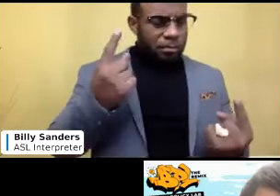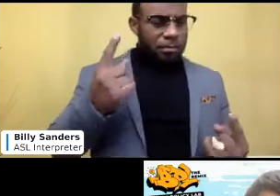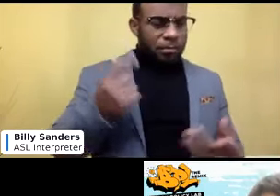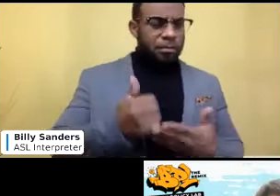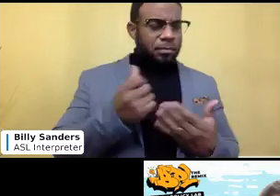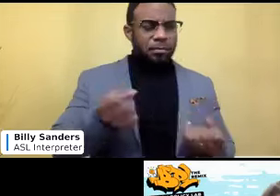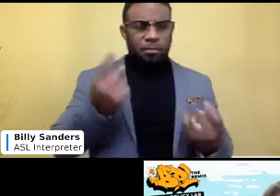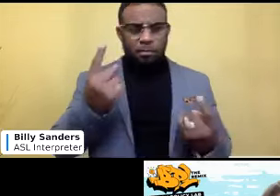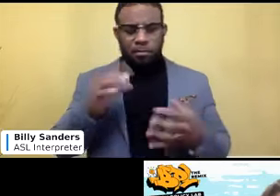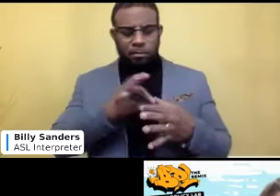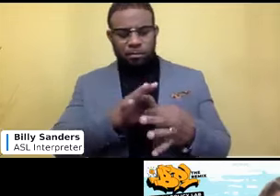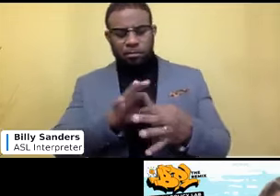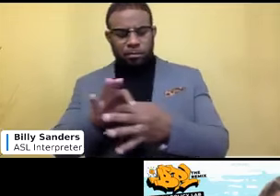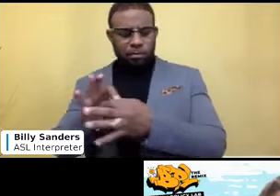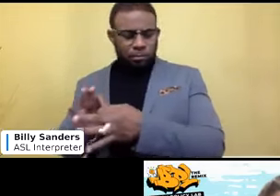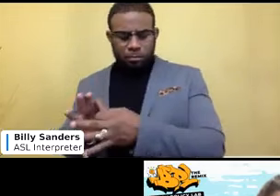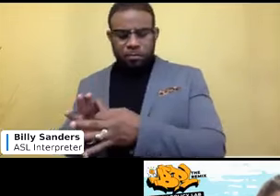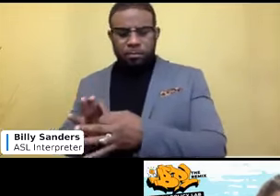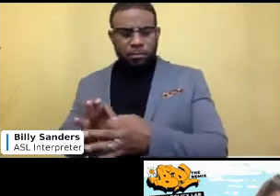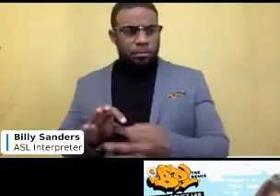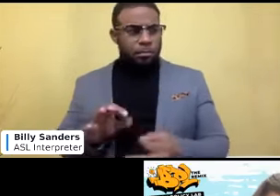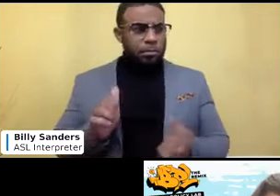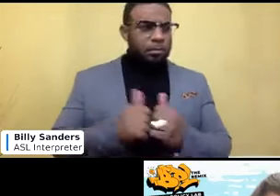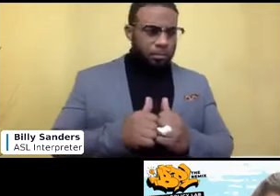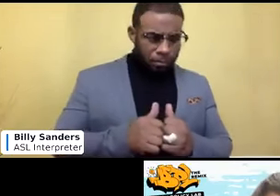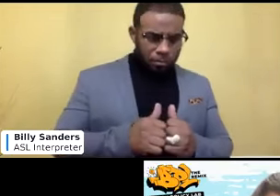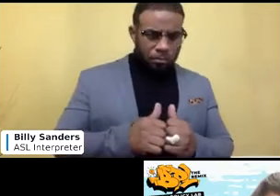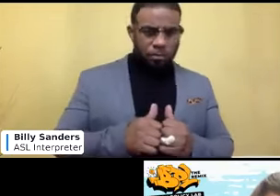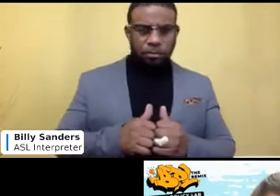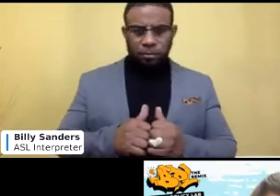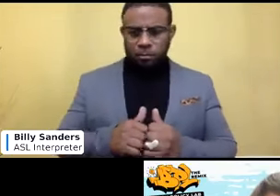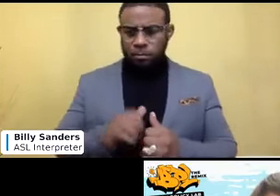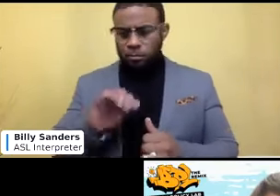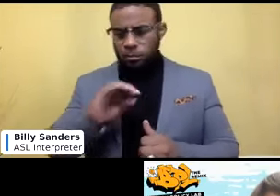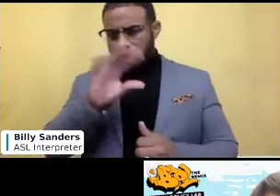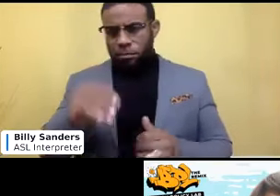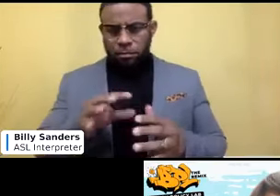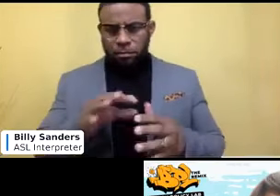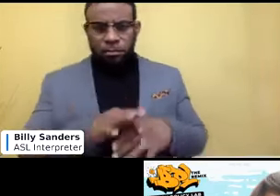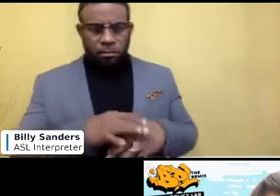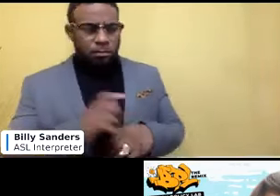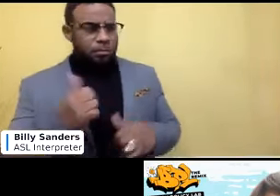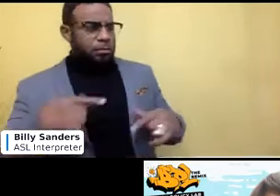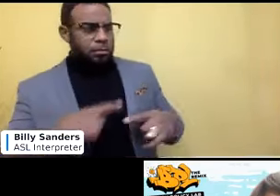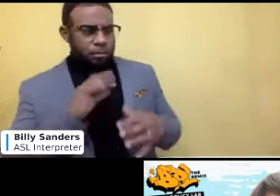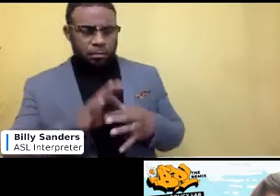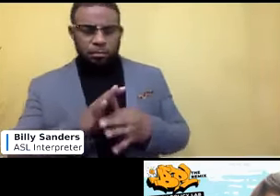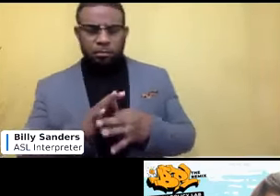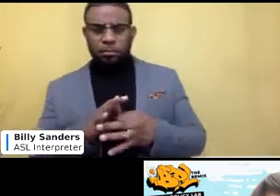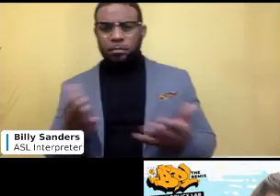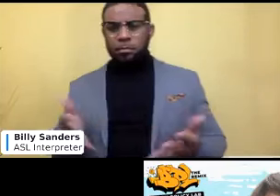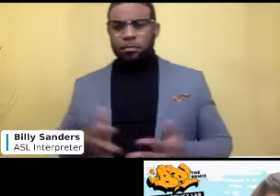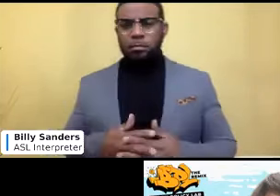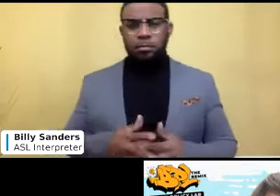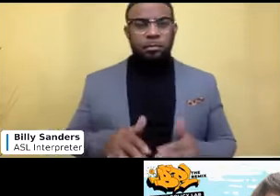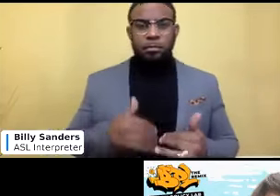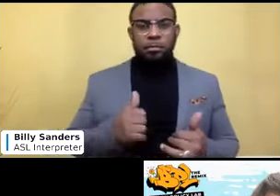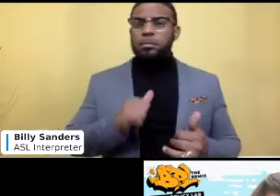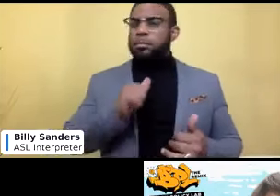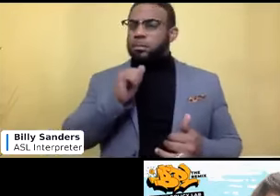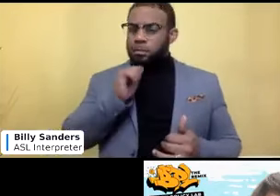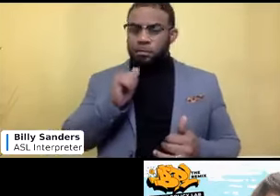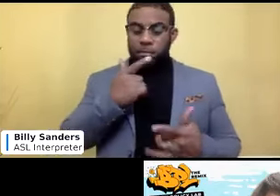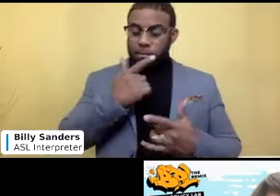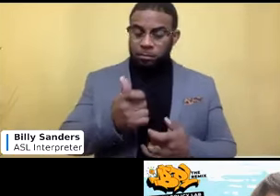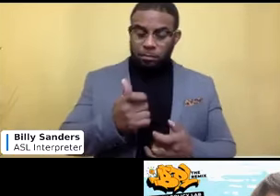us understand the connections and with at the African continent and us, our connections here, and how the